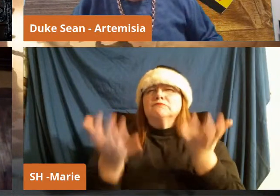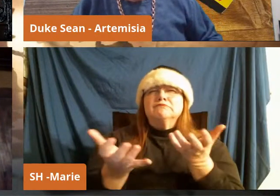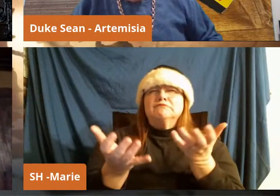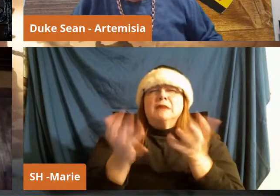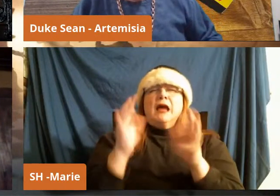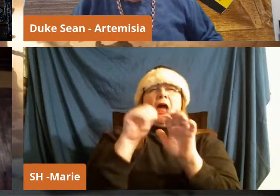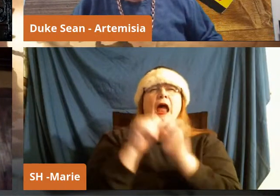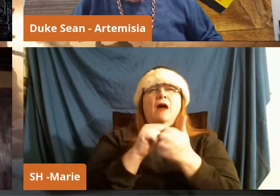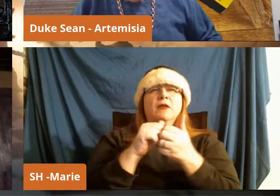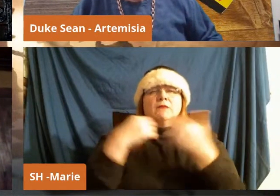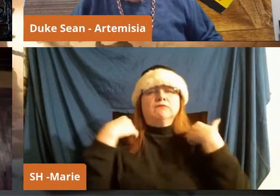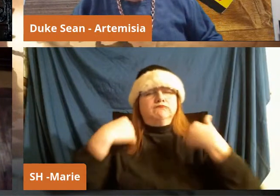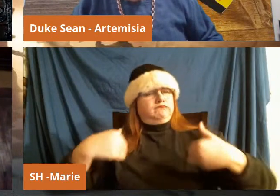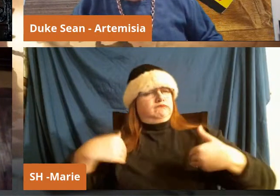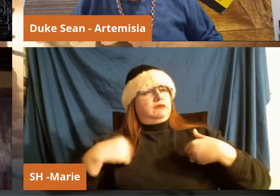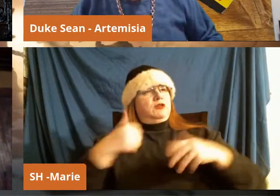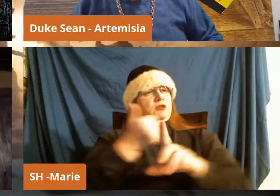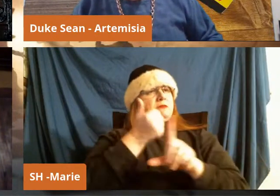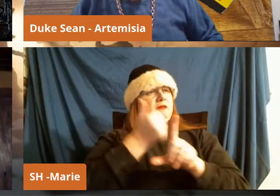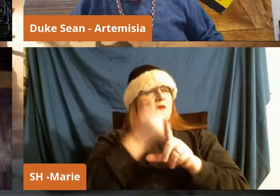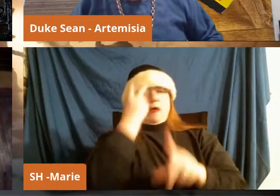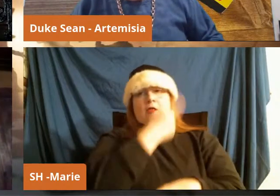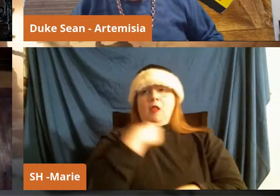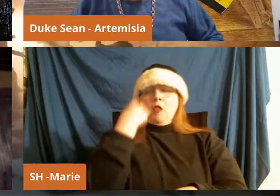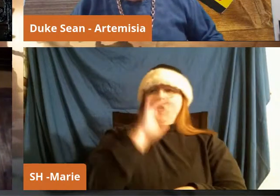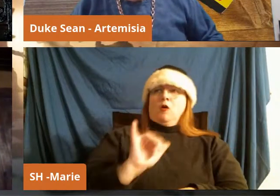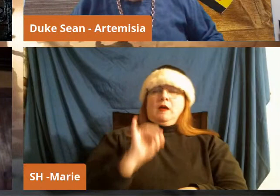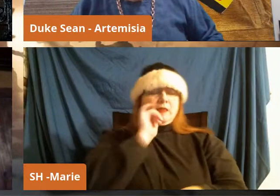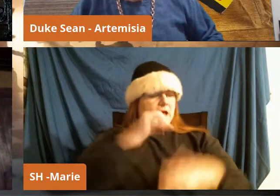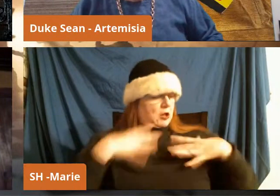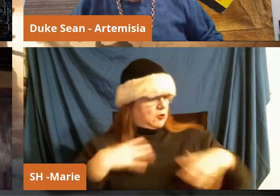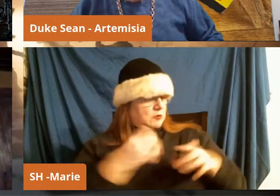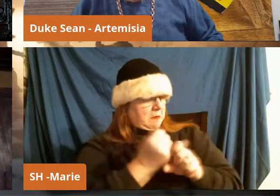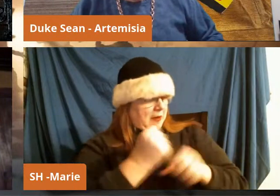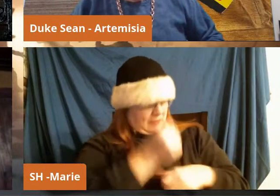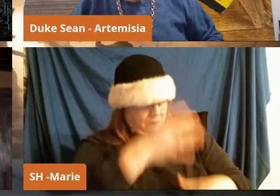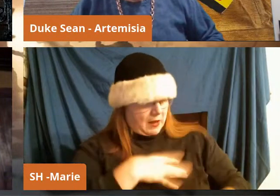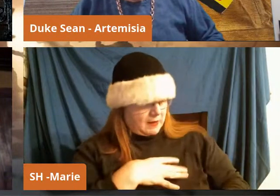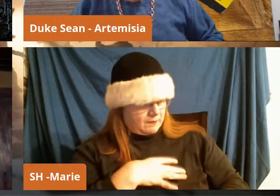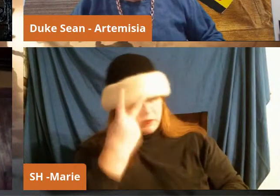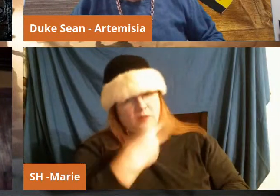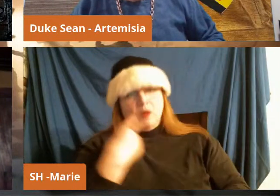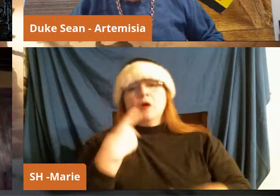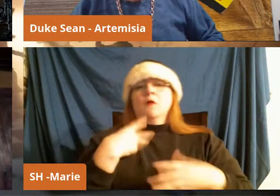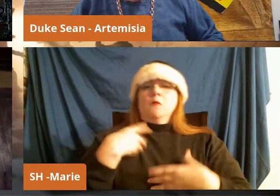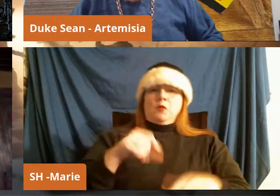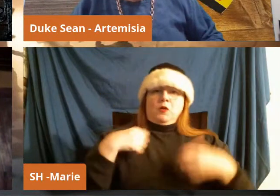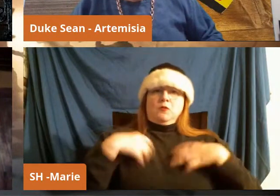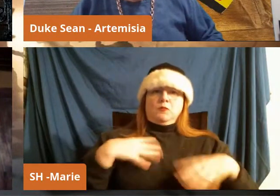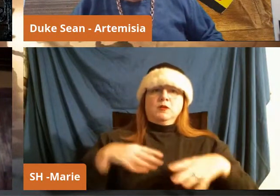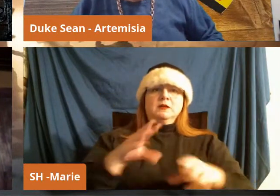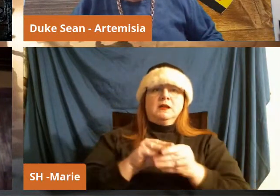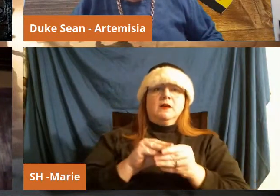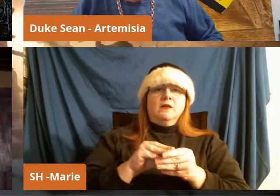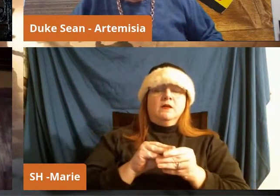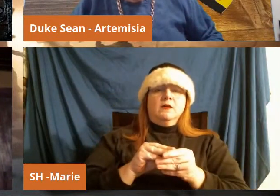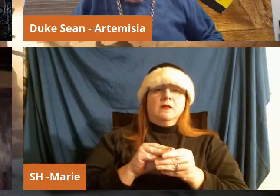how they hold themselves, how they look. I'm not saying clothes make the man, but they should look, well put together,